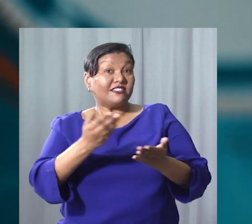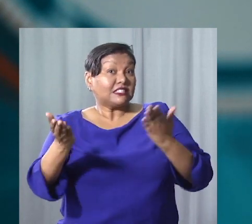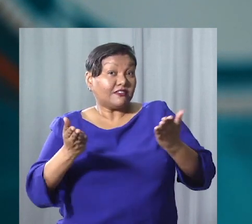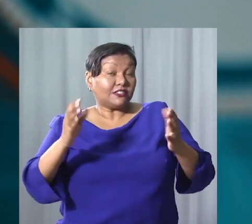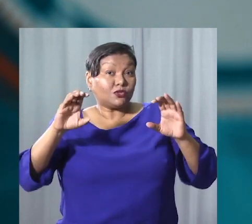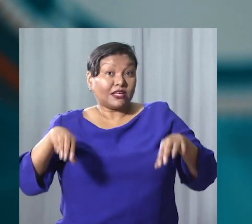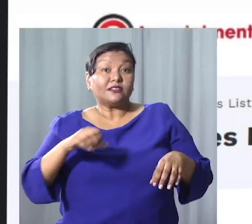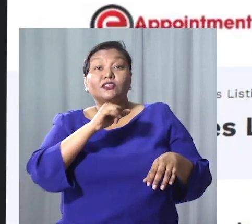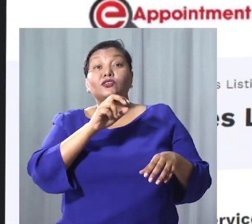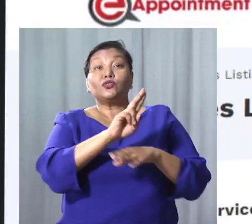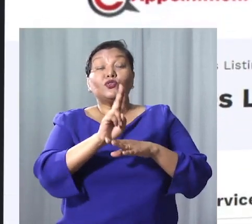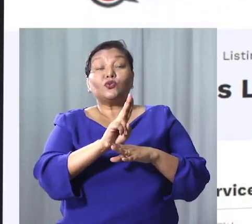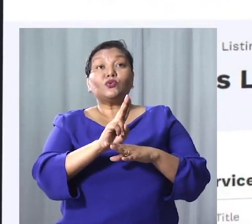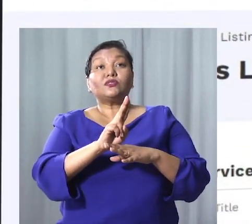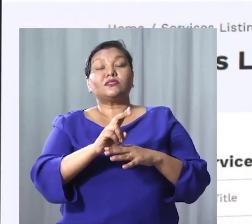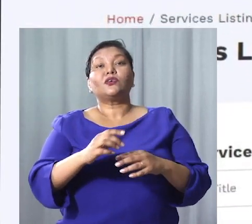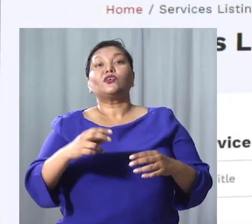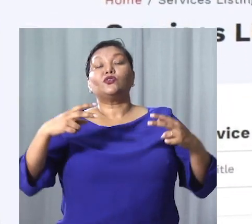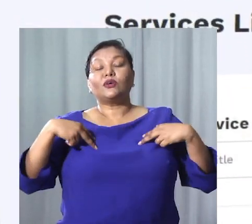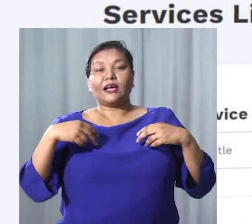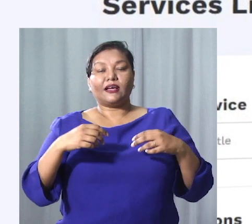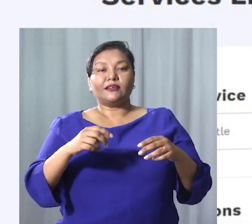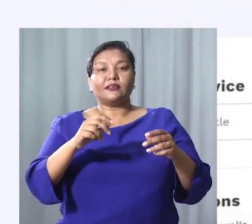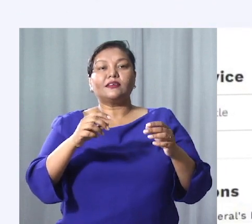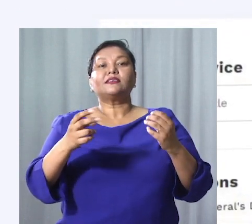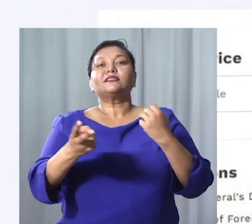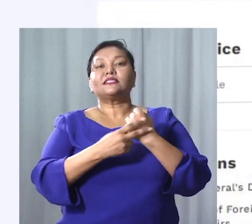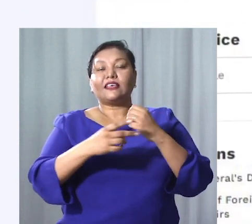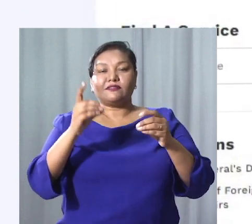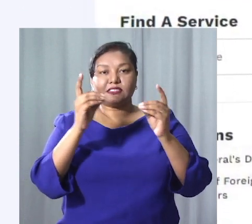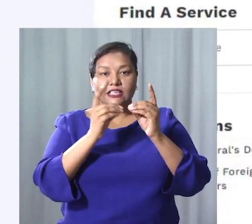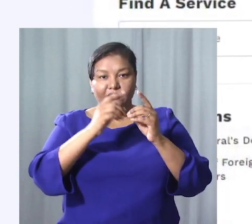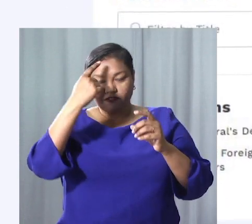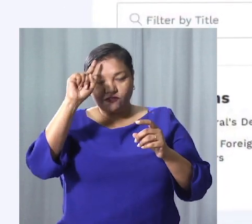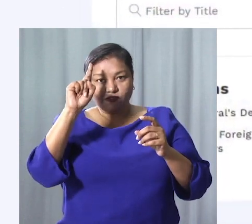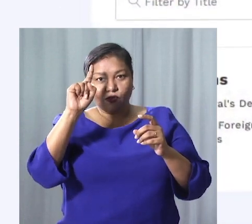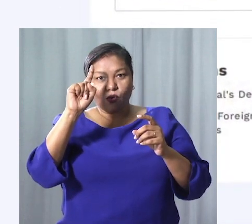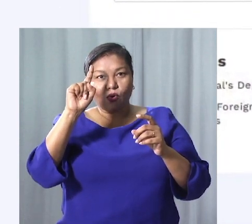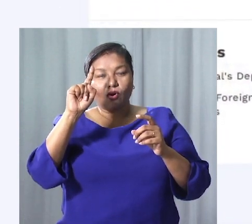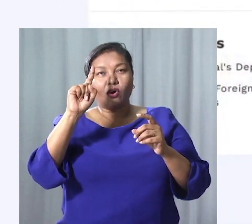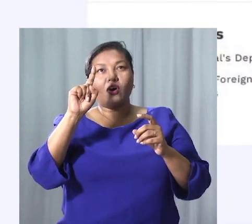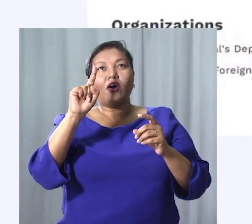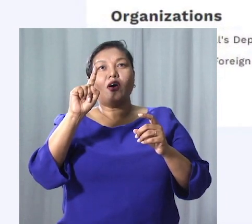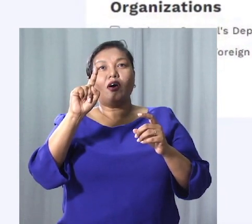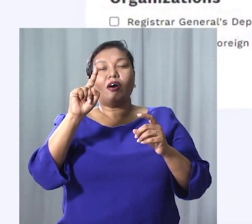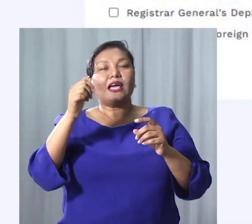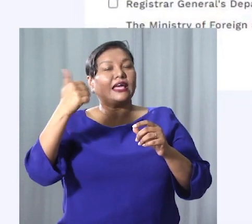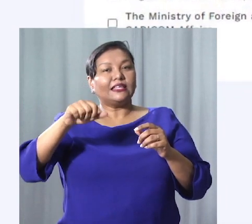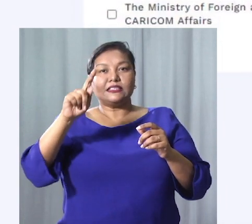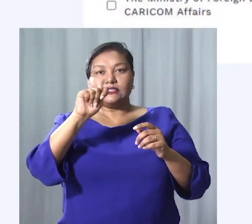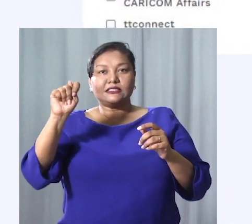our senior citizens are pre-bookings with the TT Connect service centers across all of Trinidad and